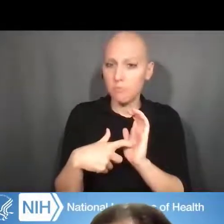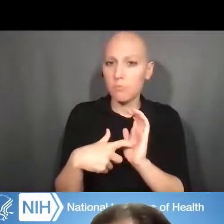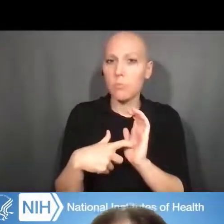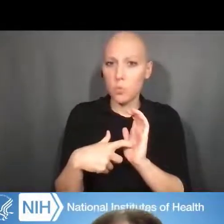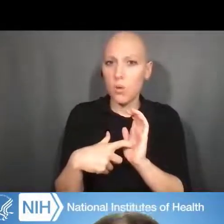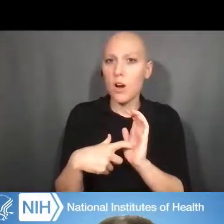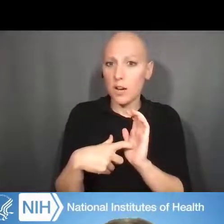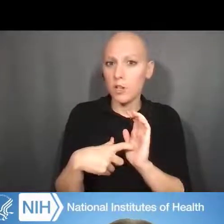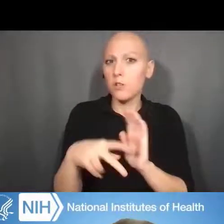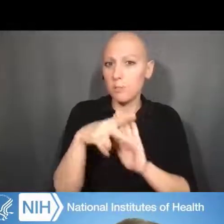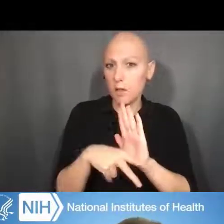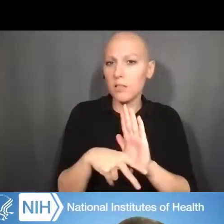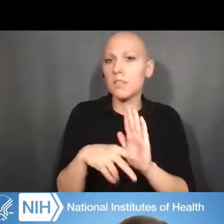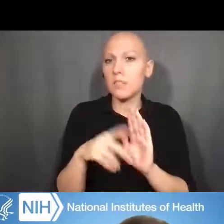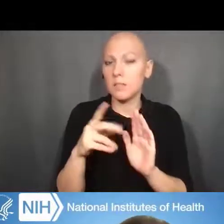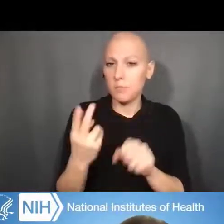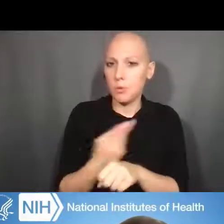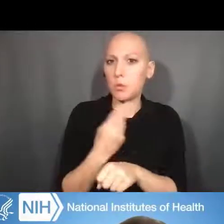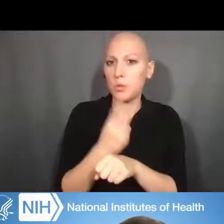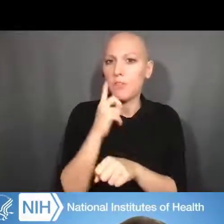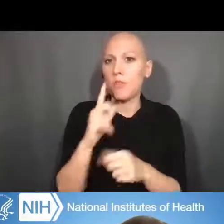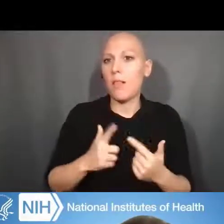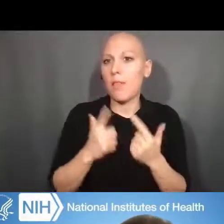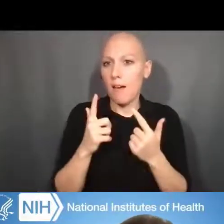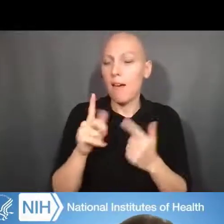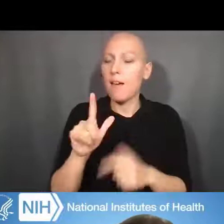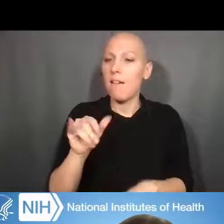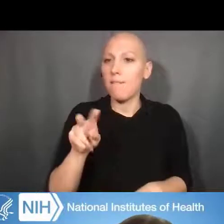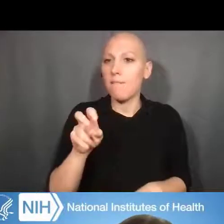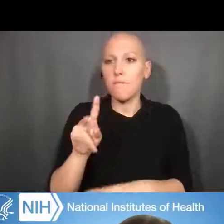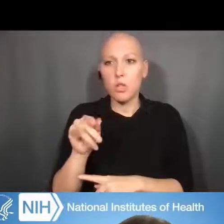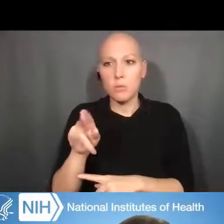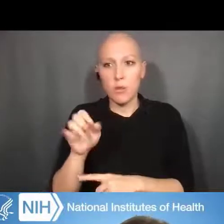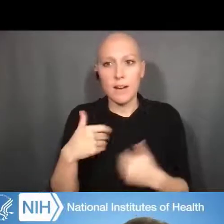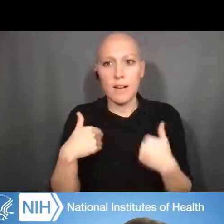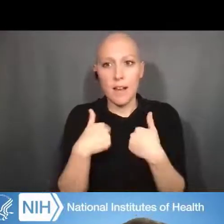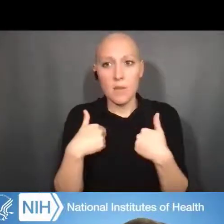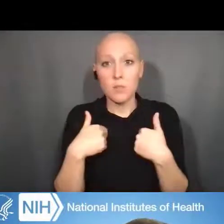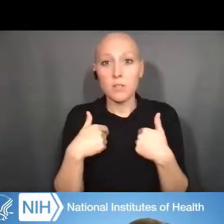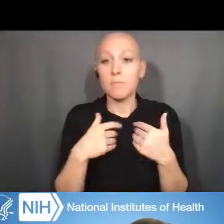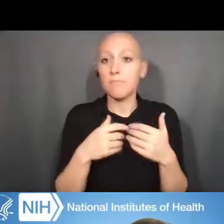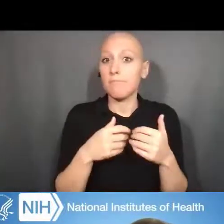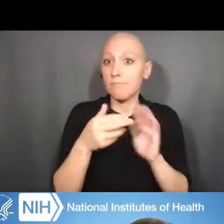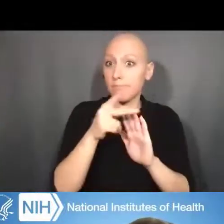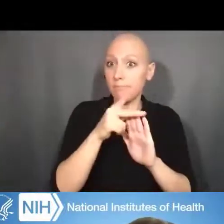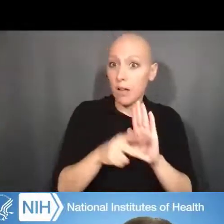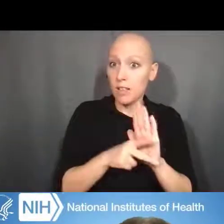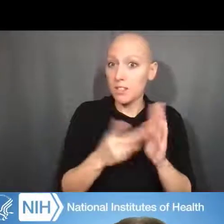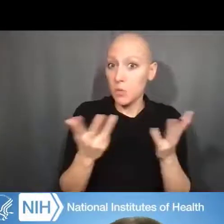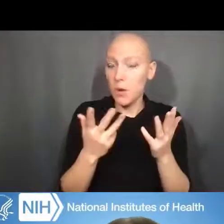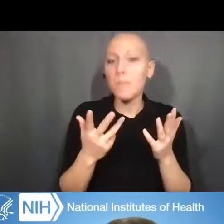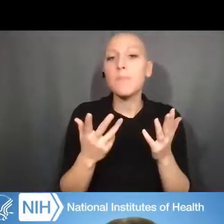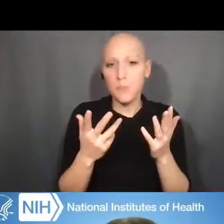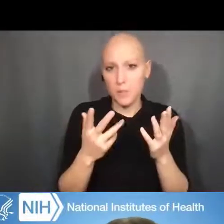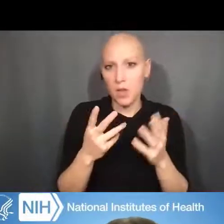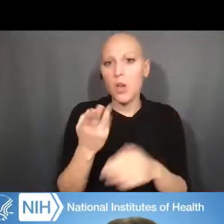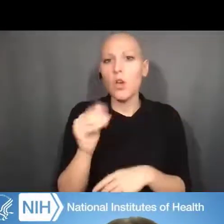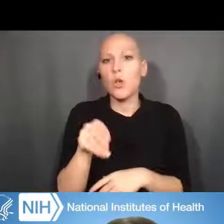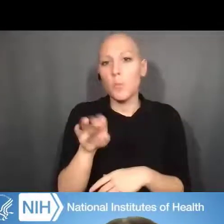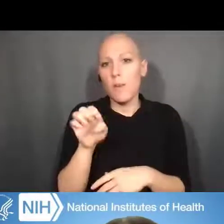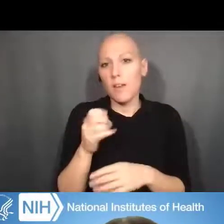vertebrate animals must comply with the Public Health Service Policy on Humane Care and Use of Laboratory